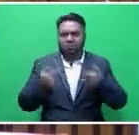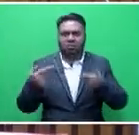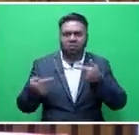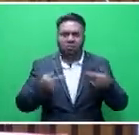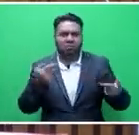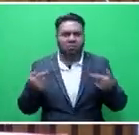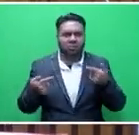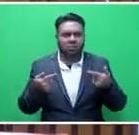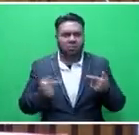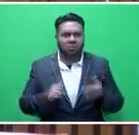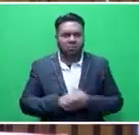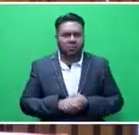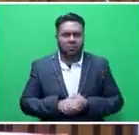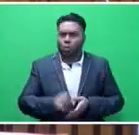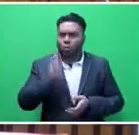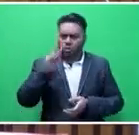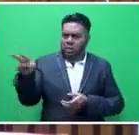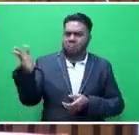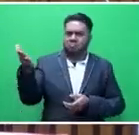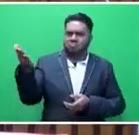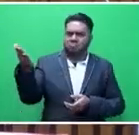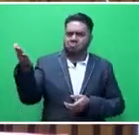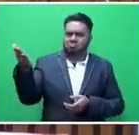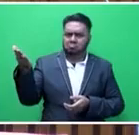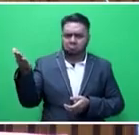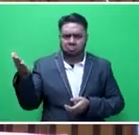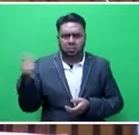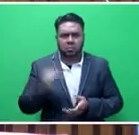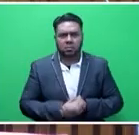This is, look at him.